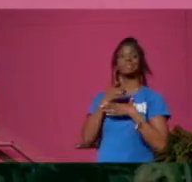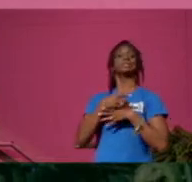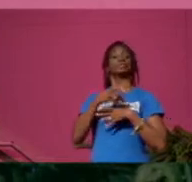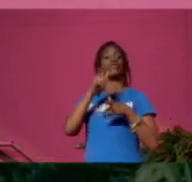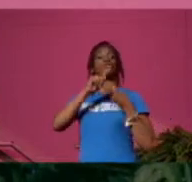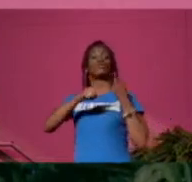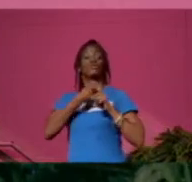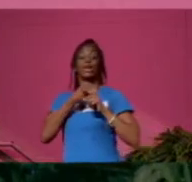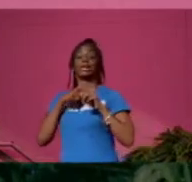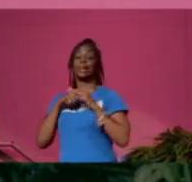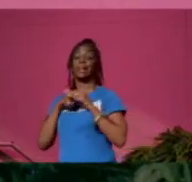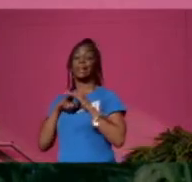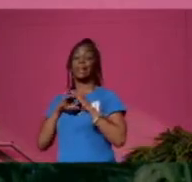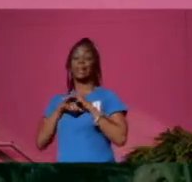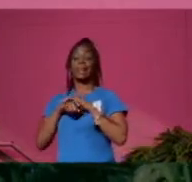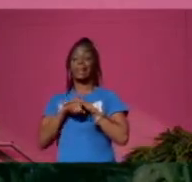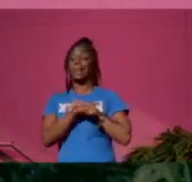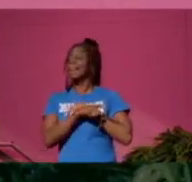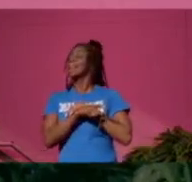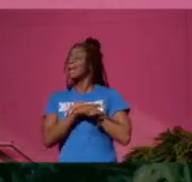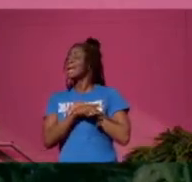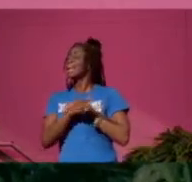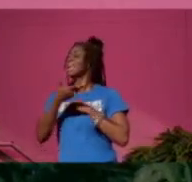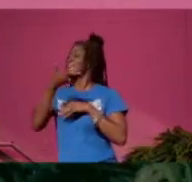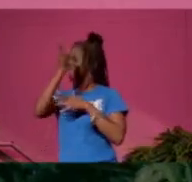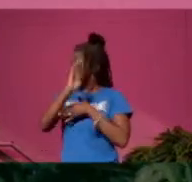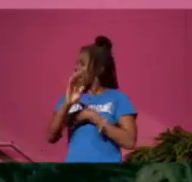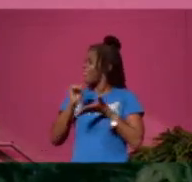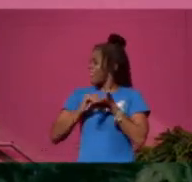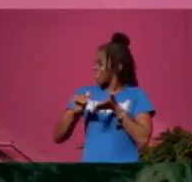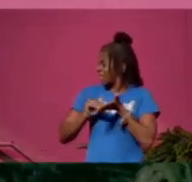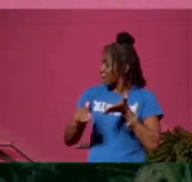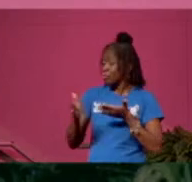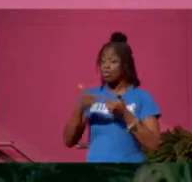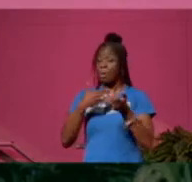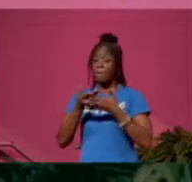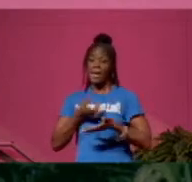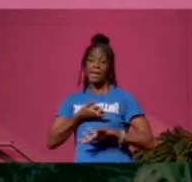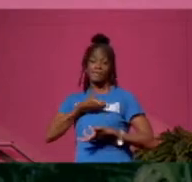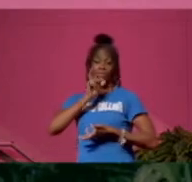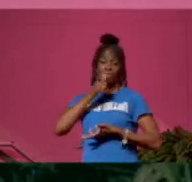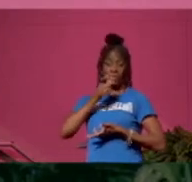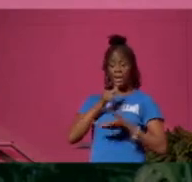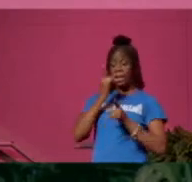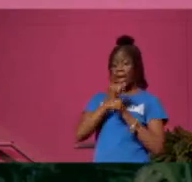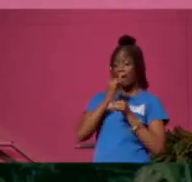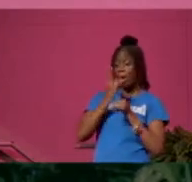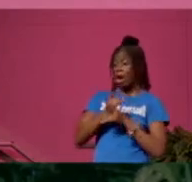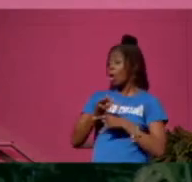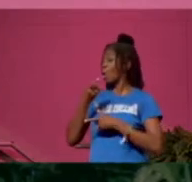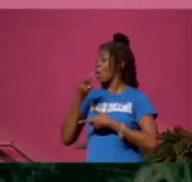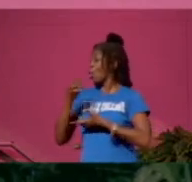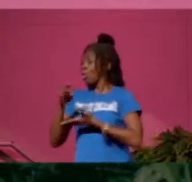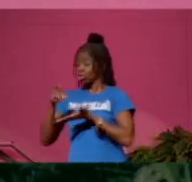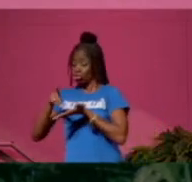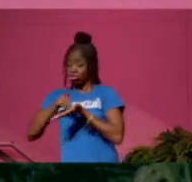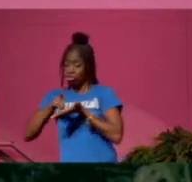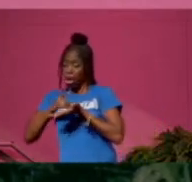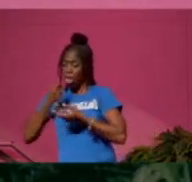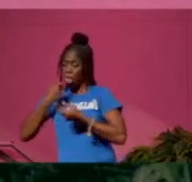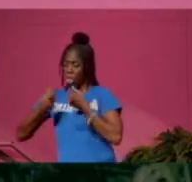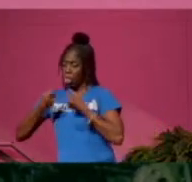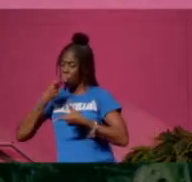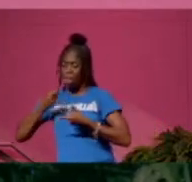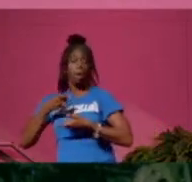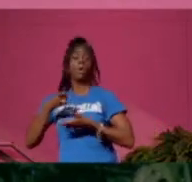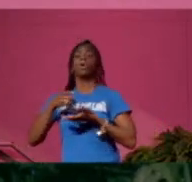after curfew. God will forgive you for every ounce of lean, for every gram of dro, for every pill and bean that you've ever